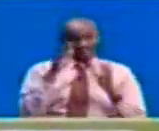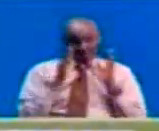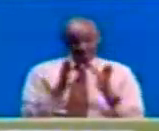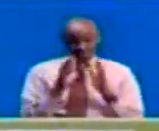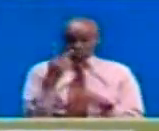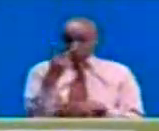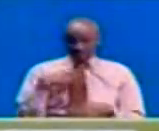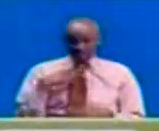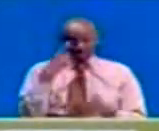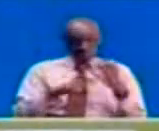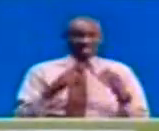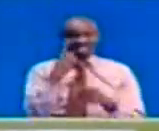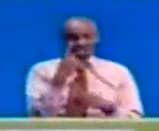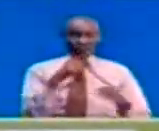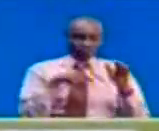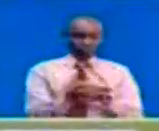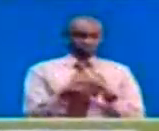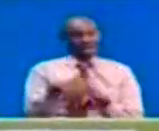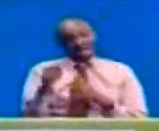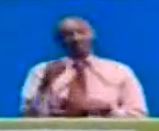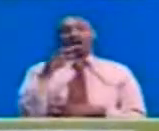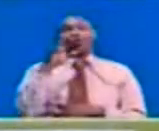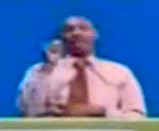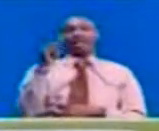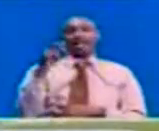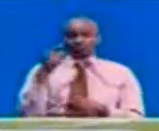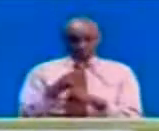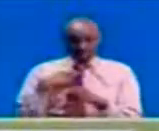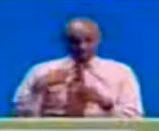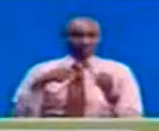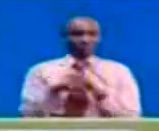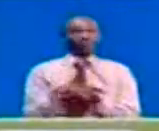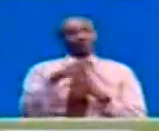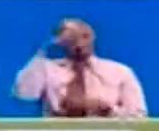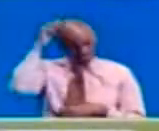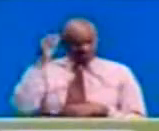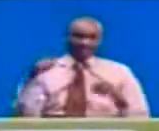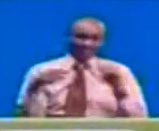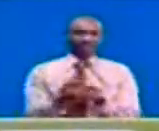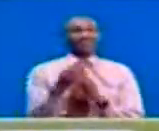Eshikon added a goal each before William Okech and Vincent Othiambo leveled for Simba.